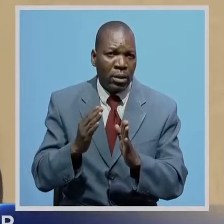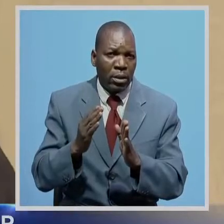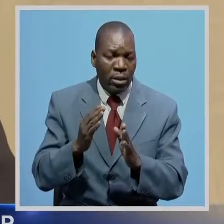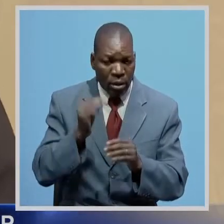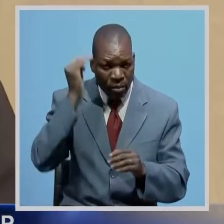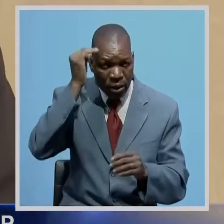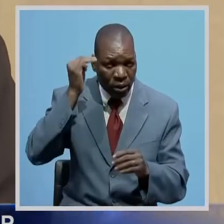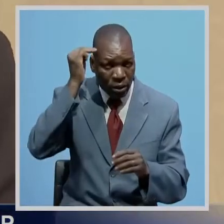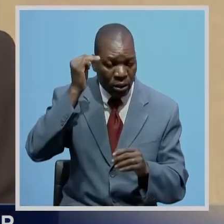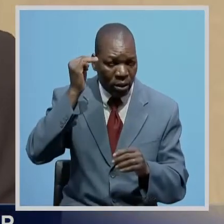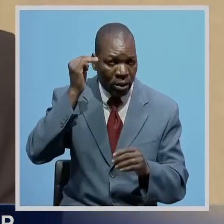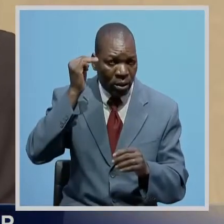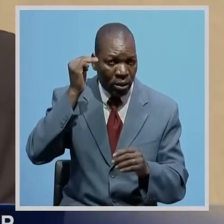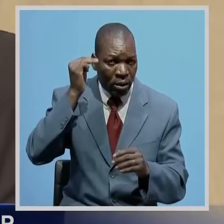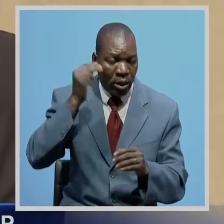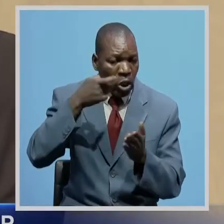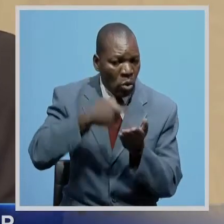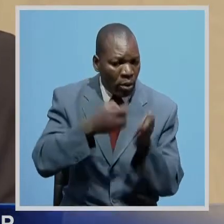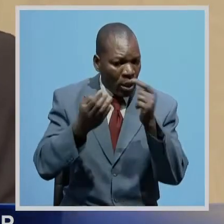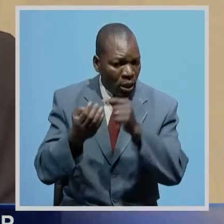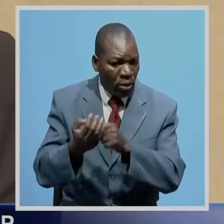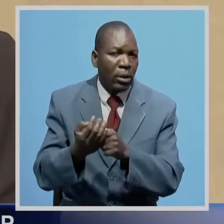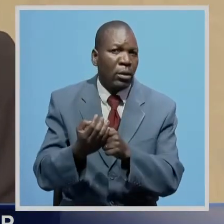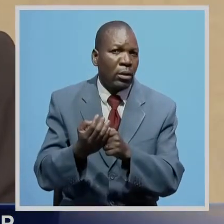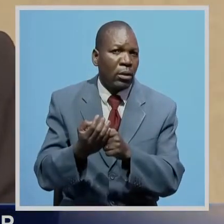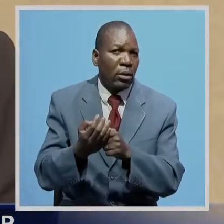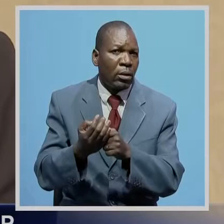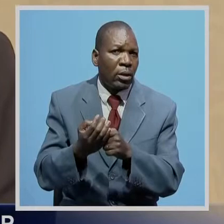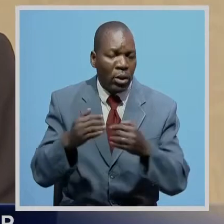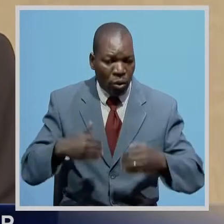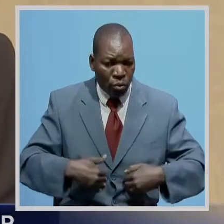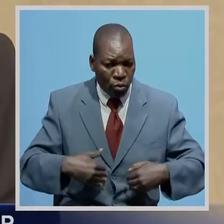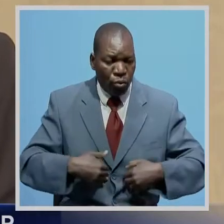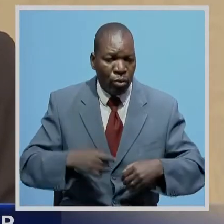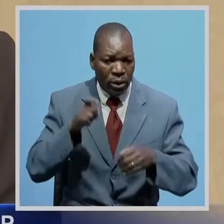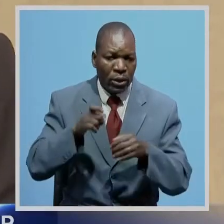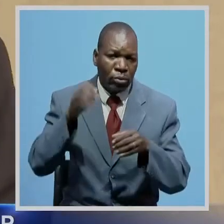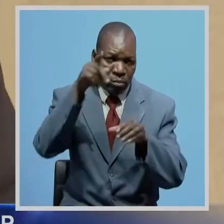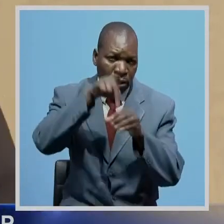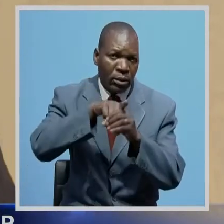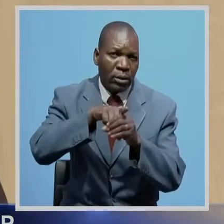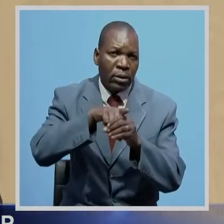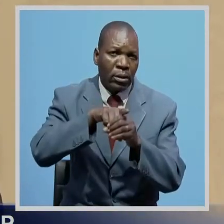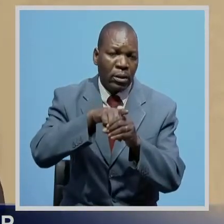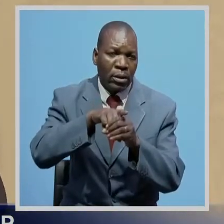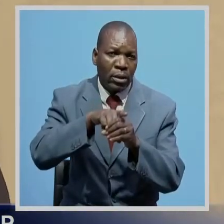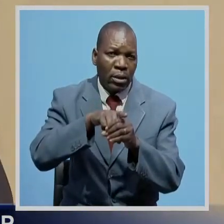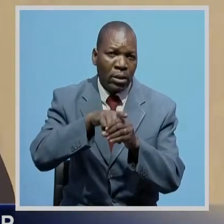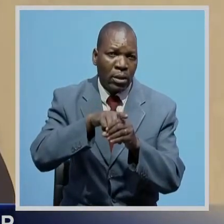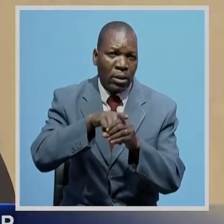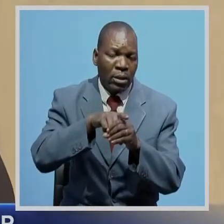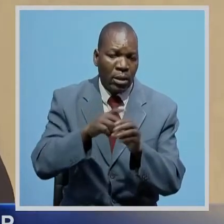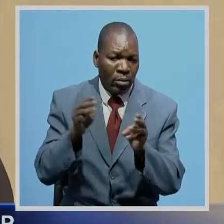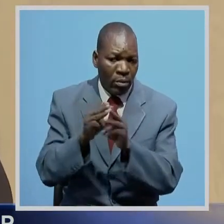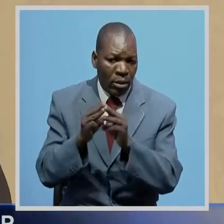ministry holds consultative meetings with the youth on an annual basis. However, this